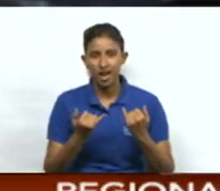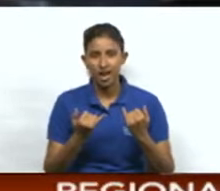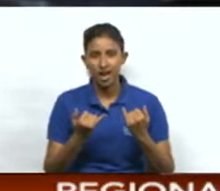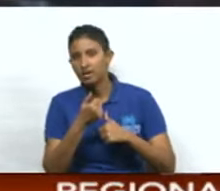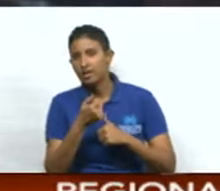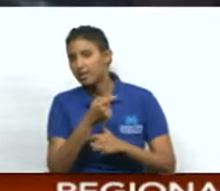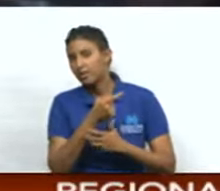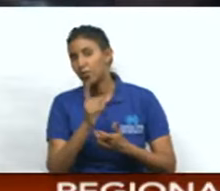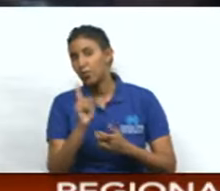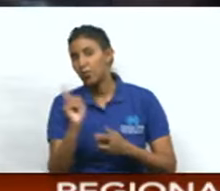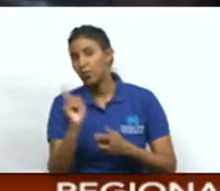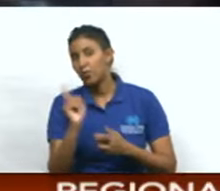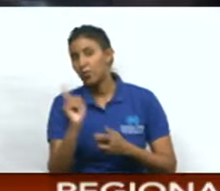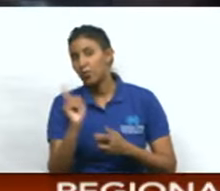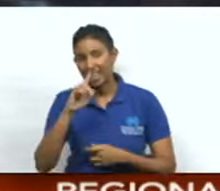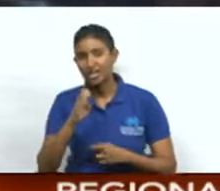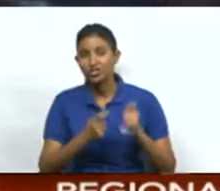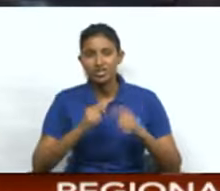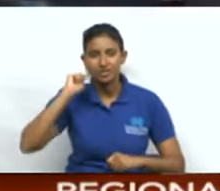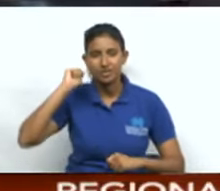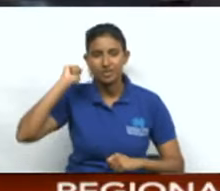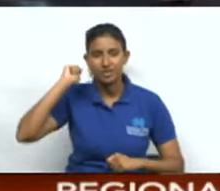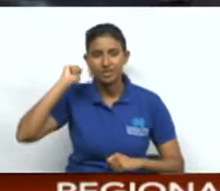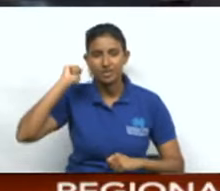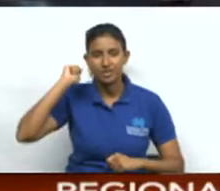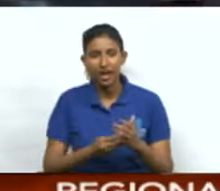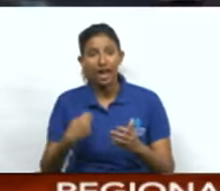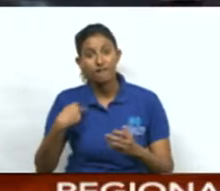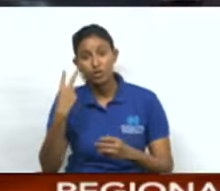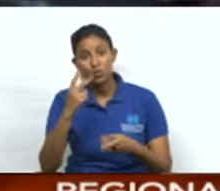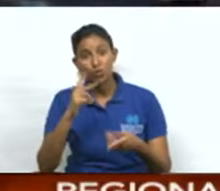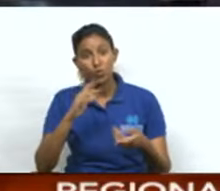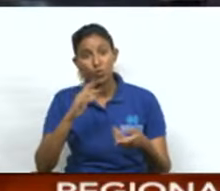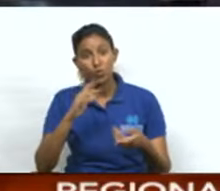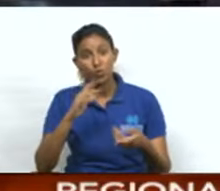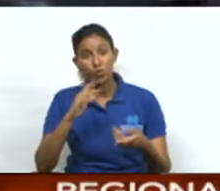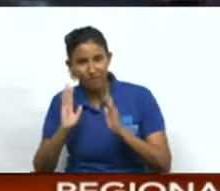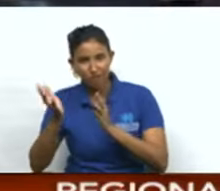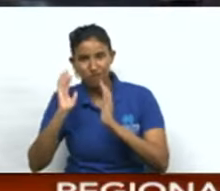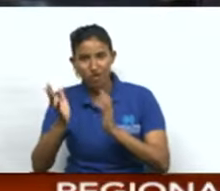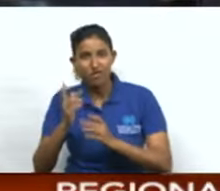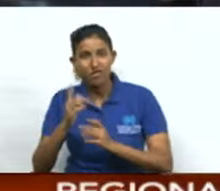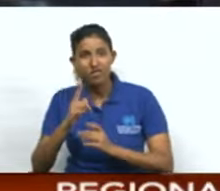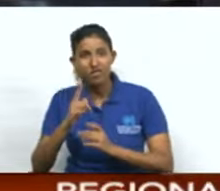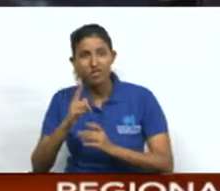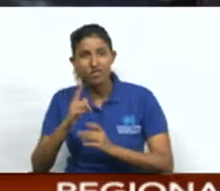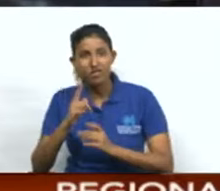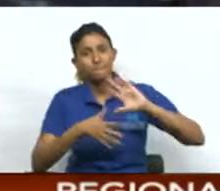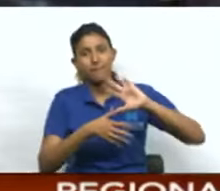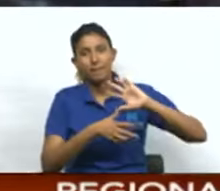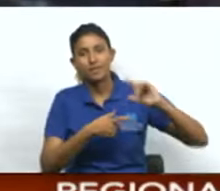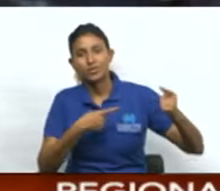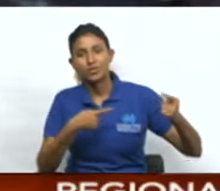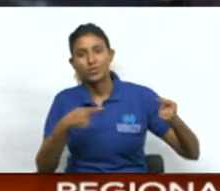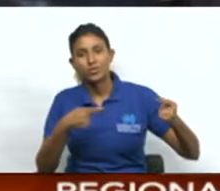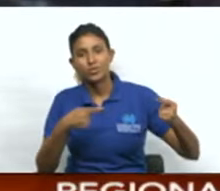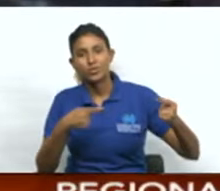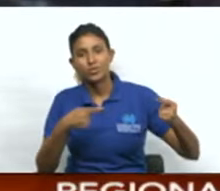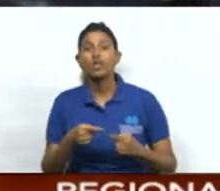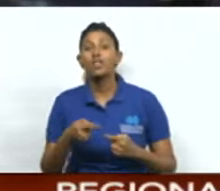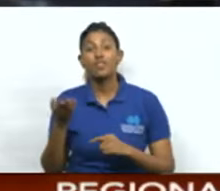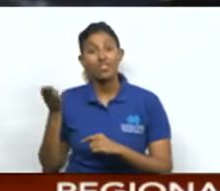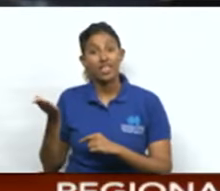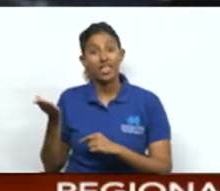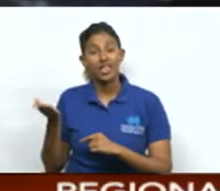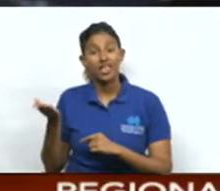two athletes in a sprint final at the 2023 Pan American Games, where at those games, the Team TTO's hockey team, the hockey men